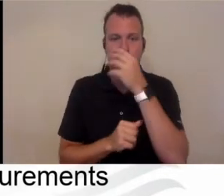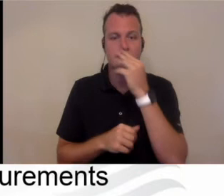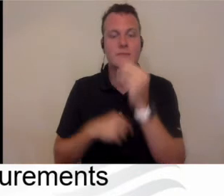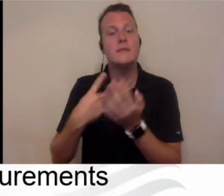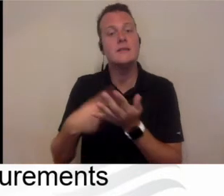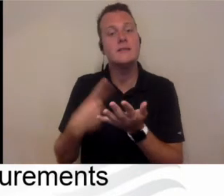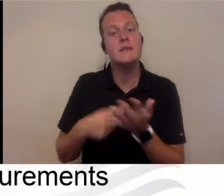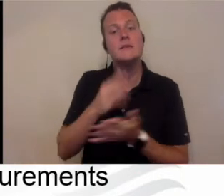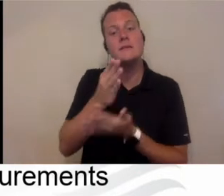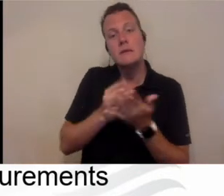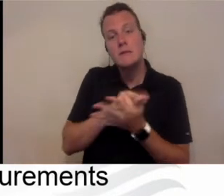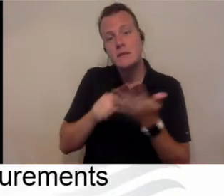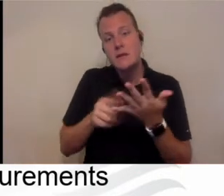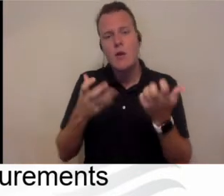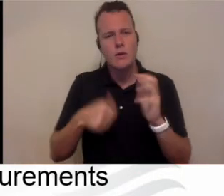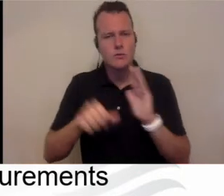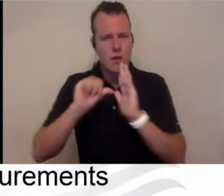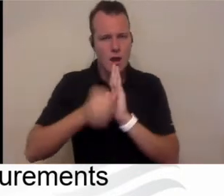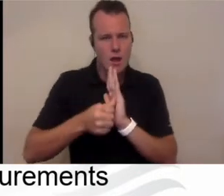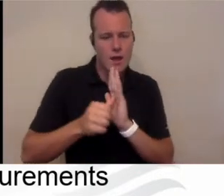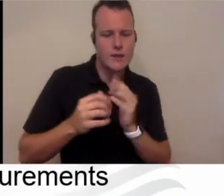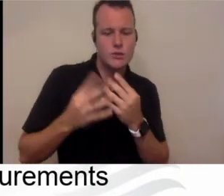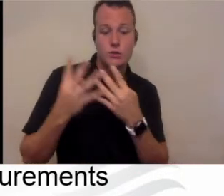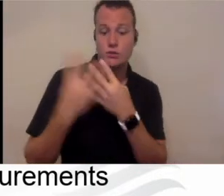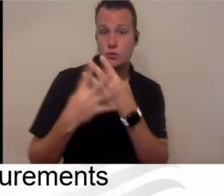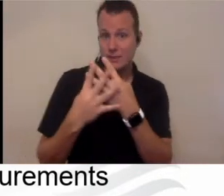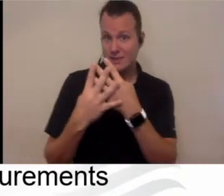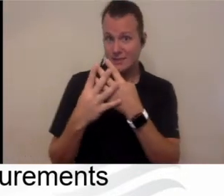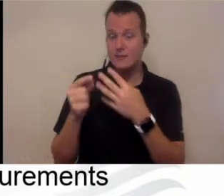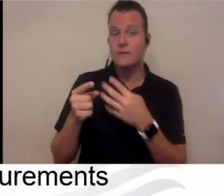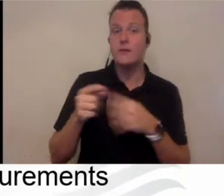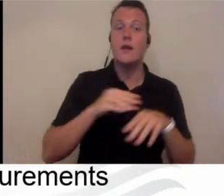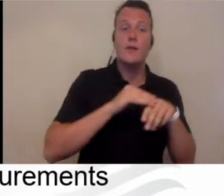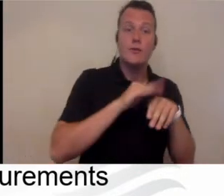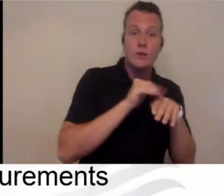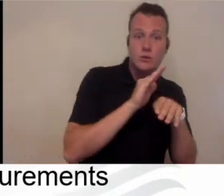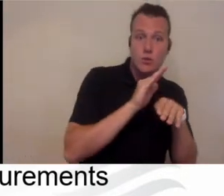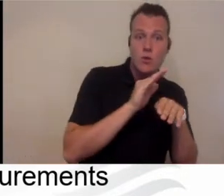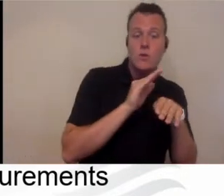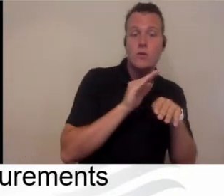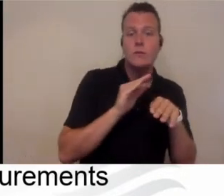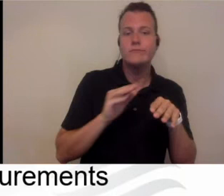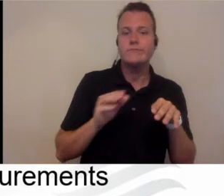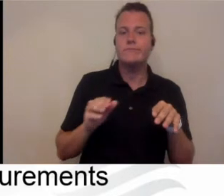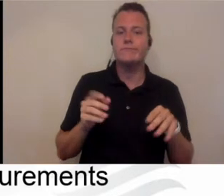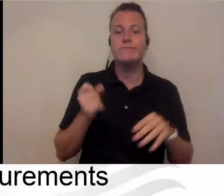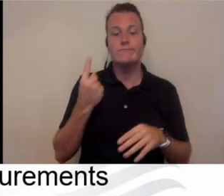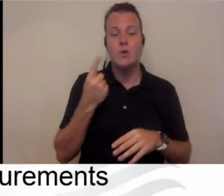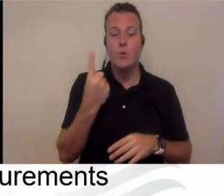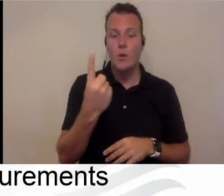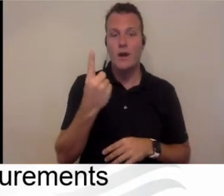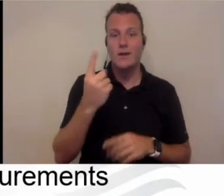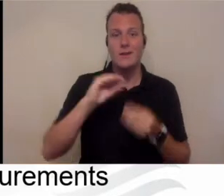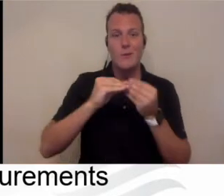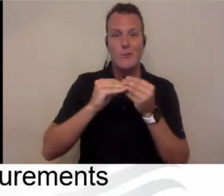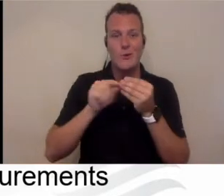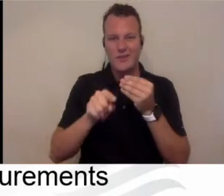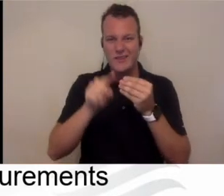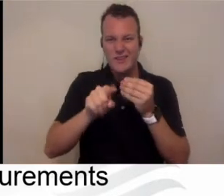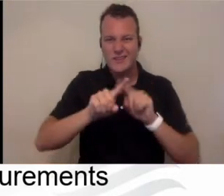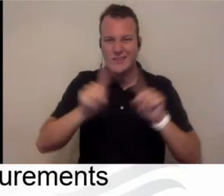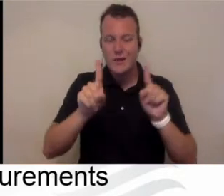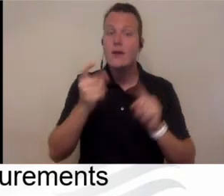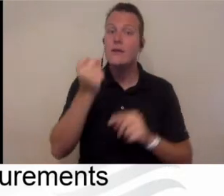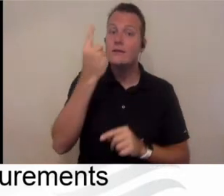highlight screening to you, because screening and threshold, even though they're just 1 digit differently, they're